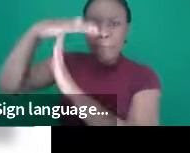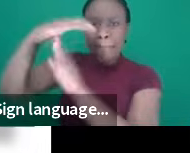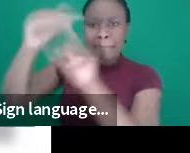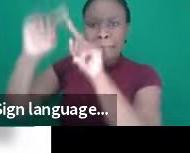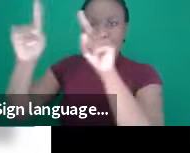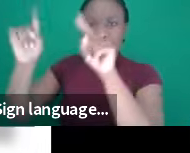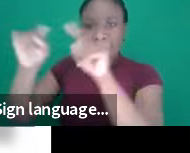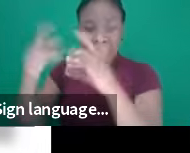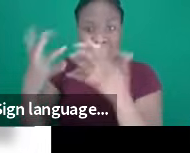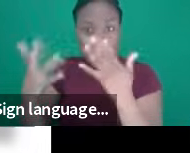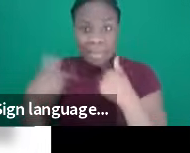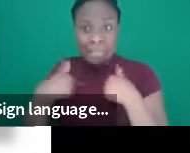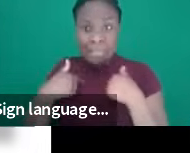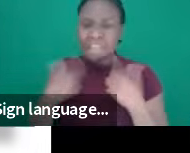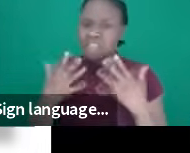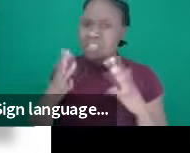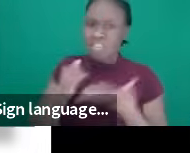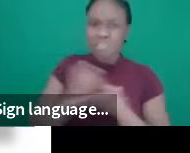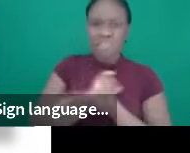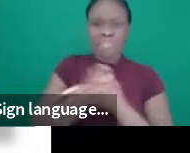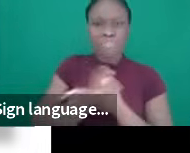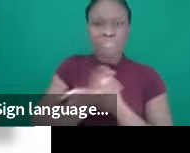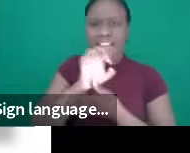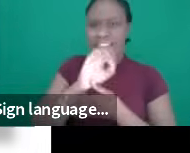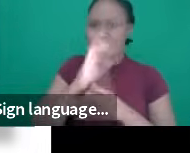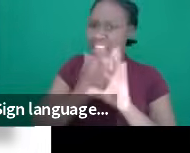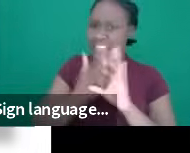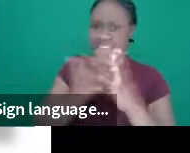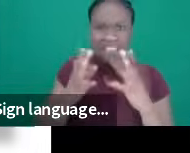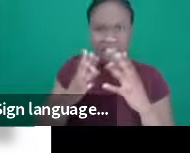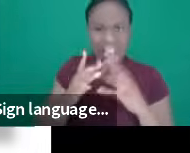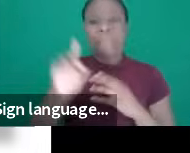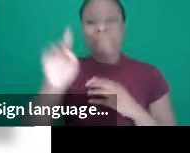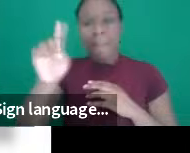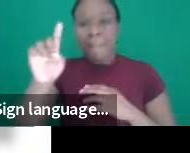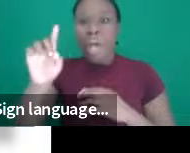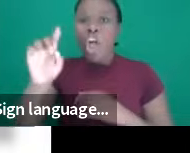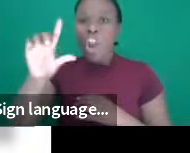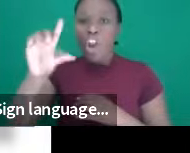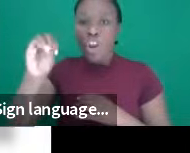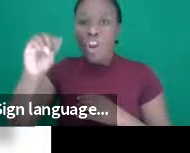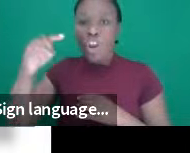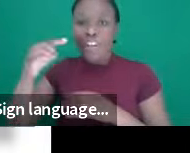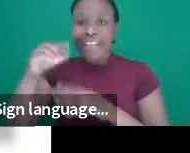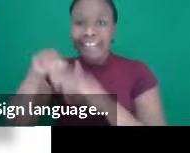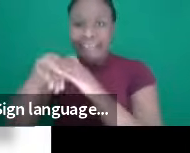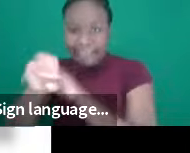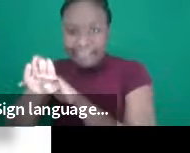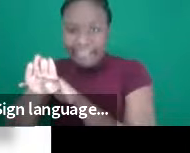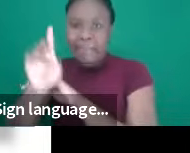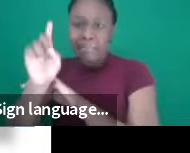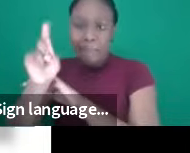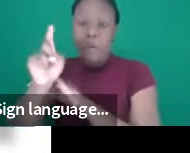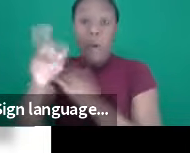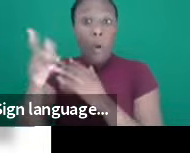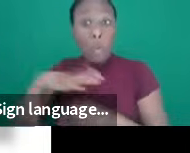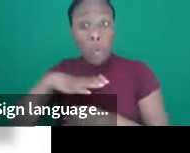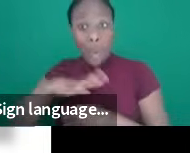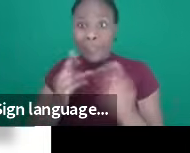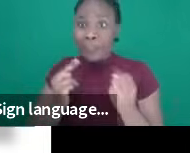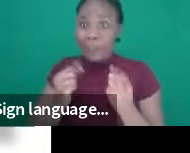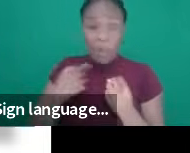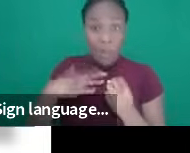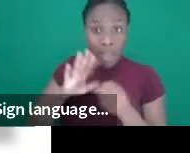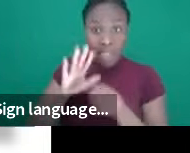on via our landing page, or you can register for e-filing via our landing page. We're now going to go into the first video, which is how to